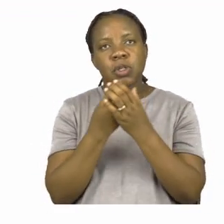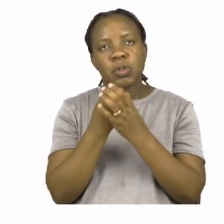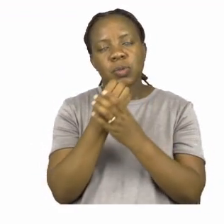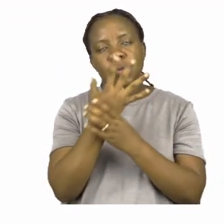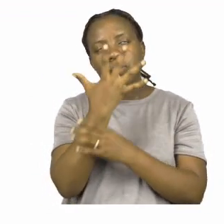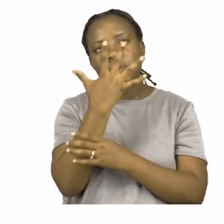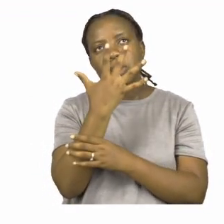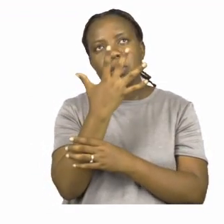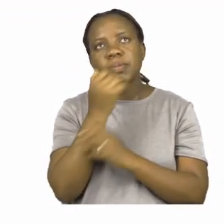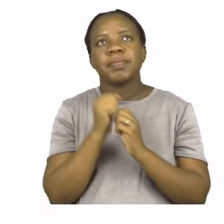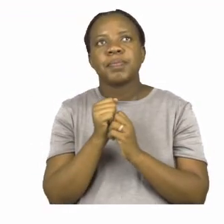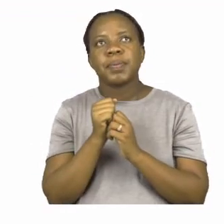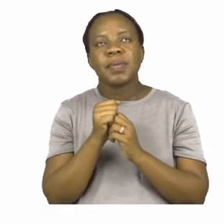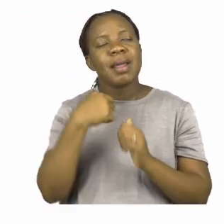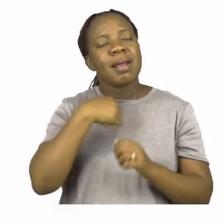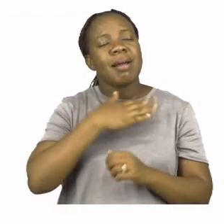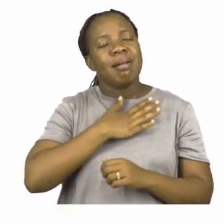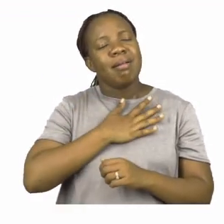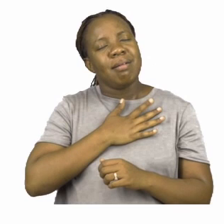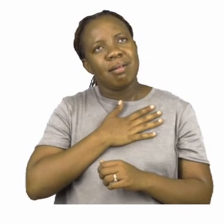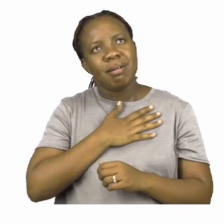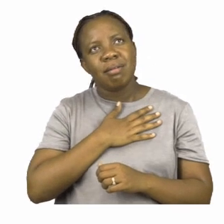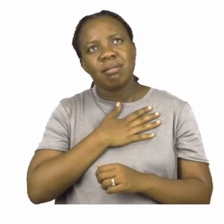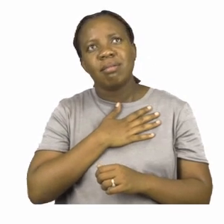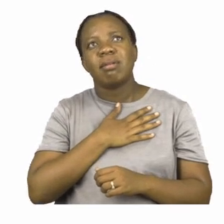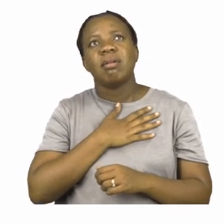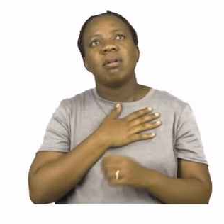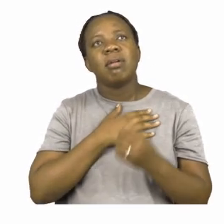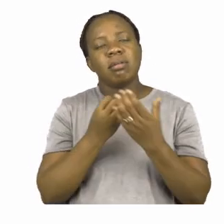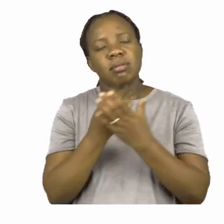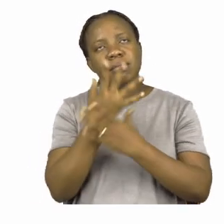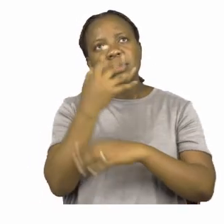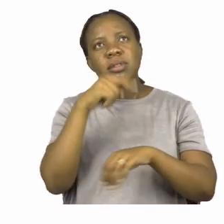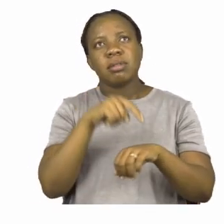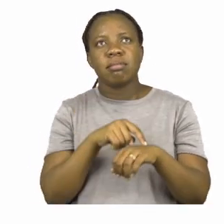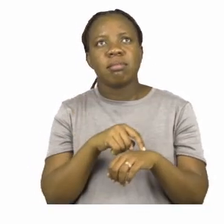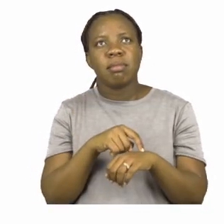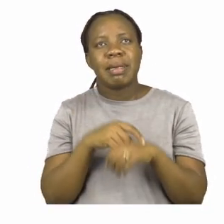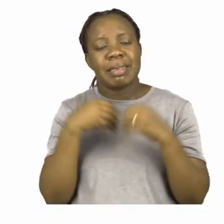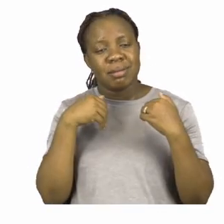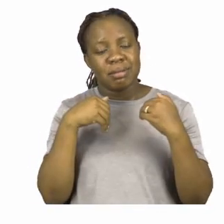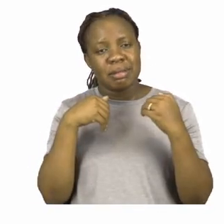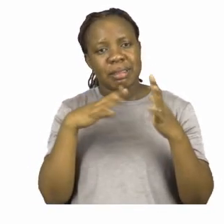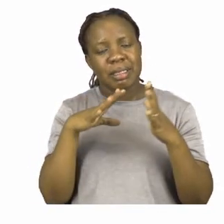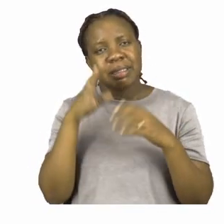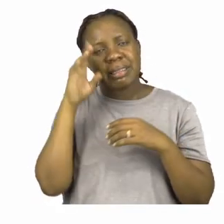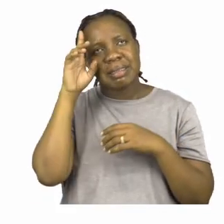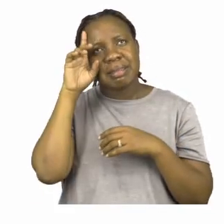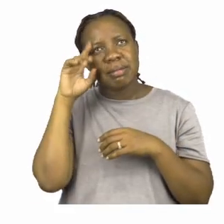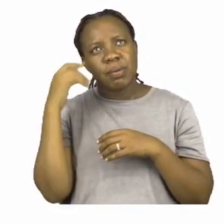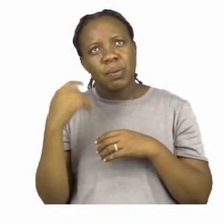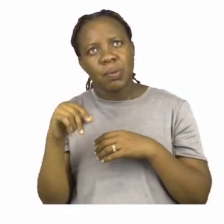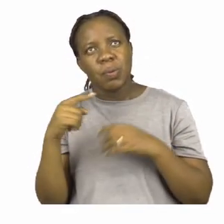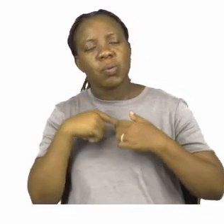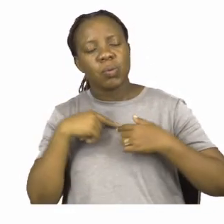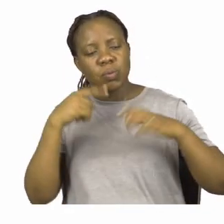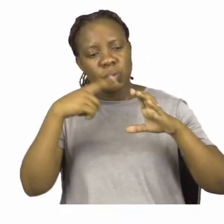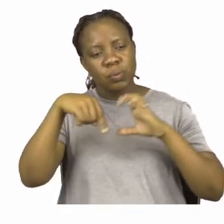springtime. It starts to get warm and we can go outside to play.